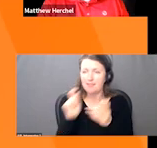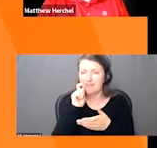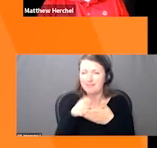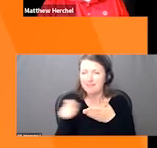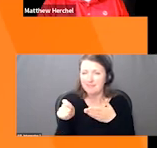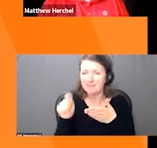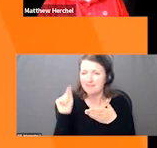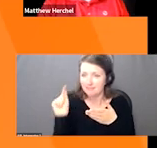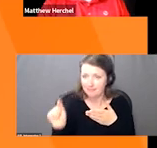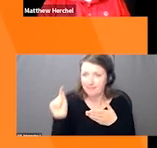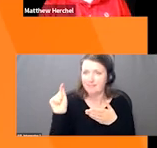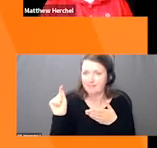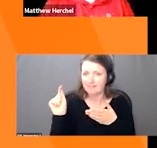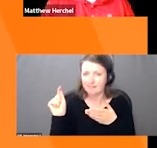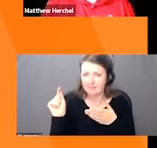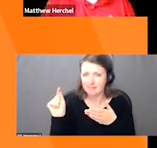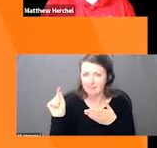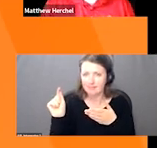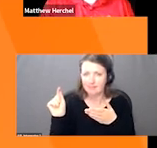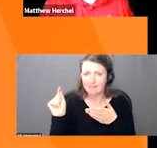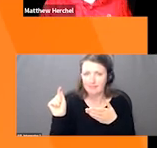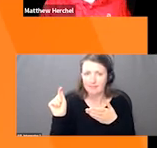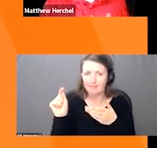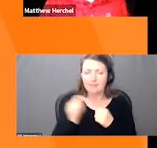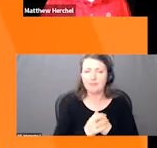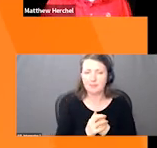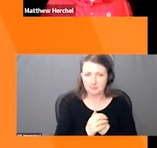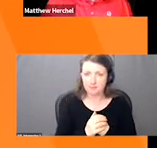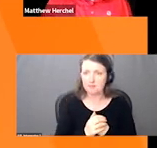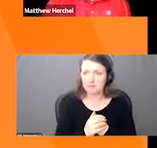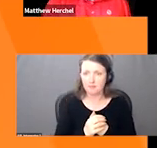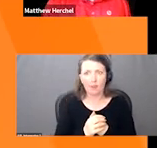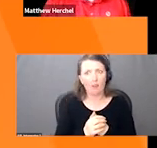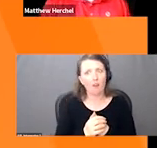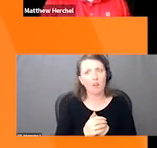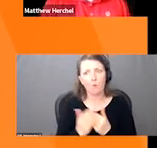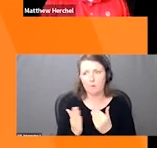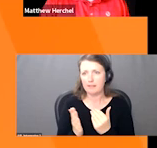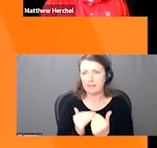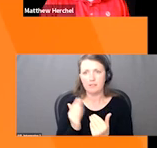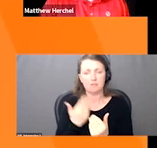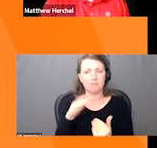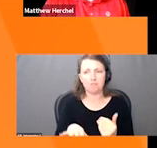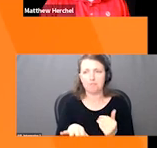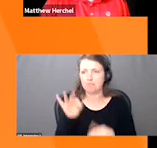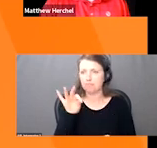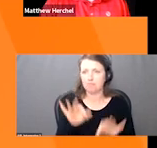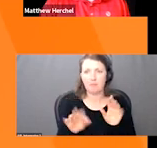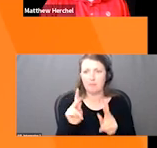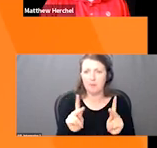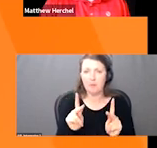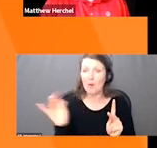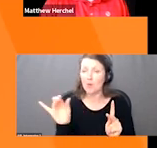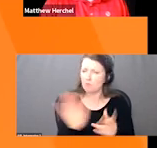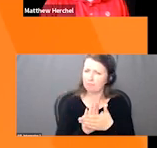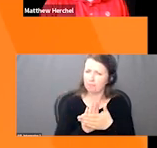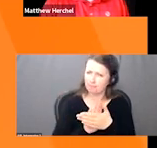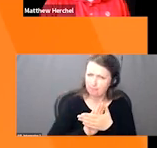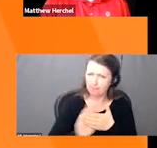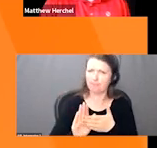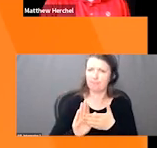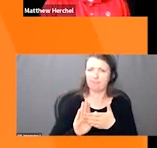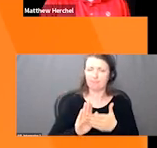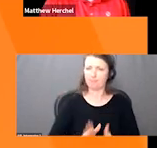can edit it so that it reads exactly that. And it makes it a lot easier to find and a lot neat and tidier. And that's cool